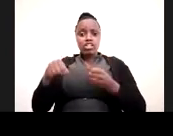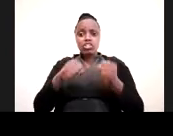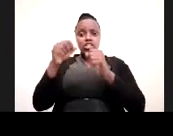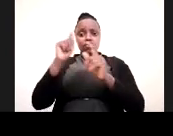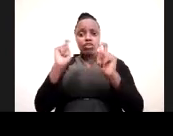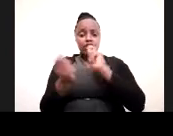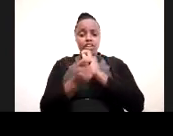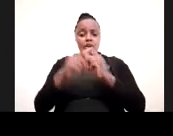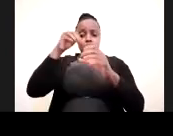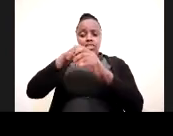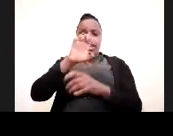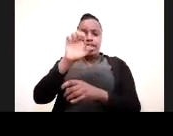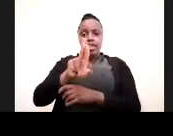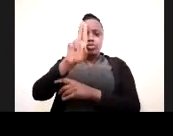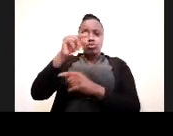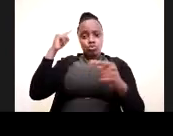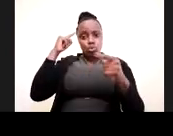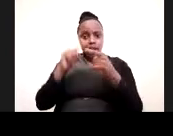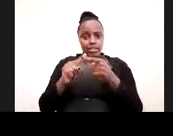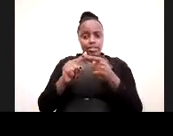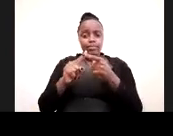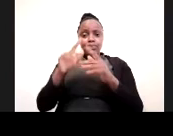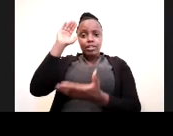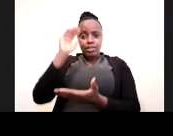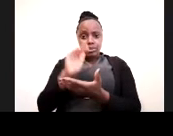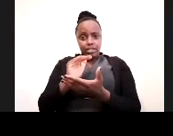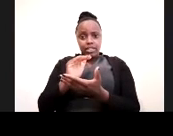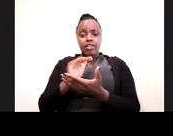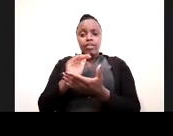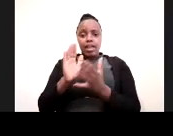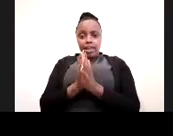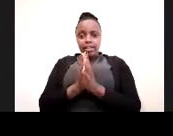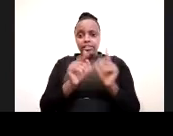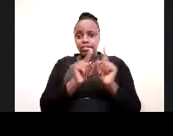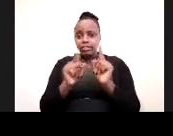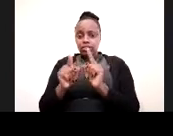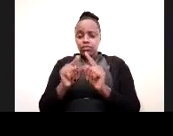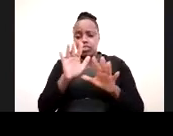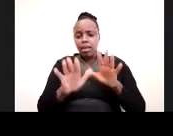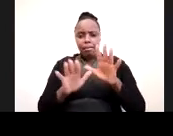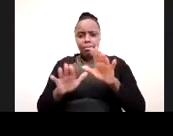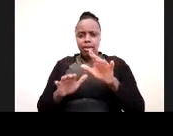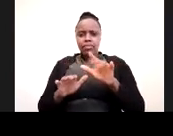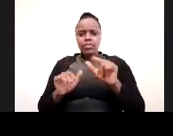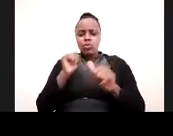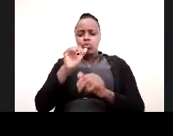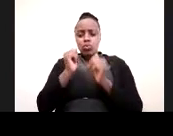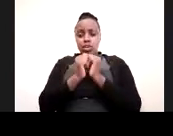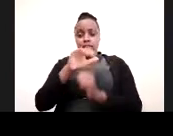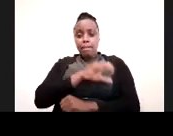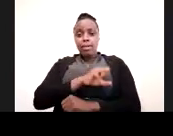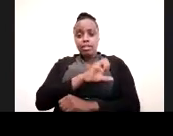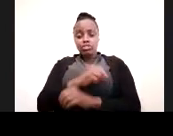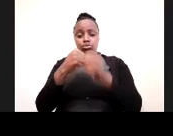EU towards reducing environmental and climate footprints, and also with this ambition to support a global